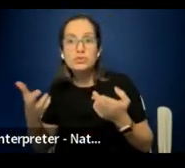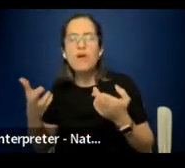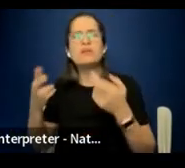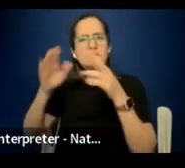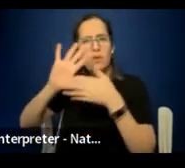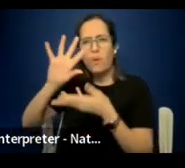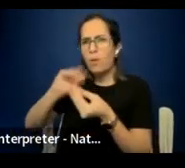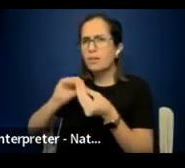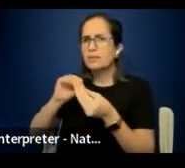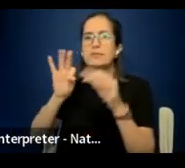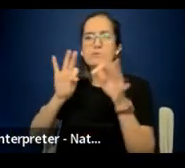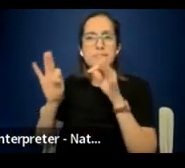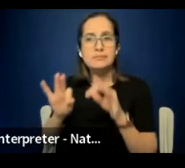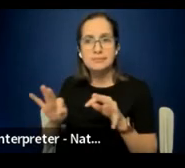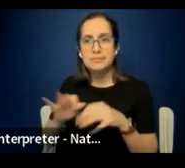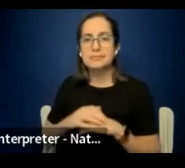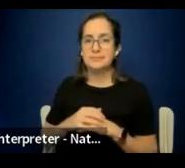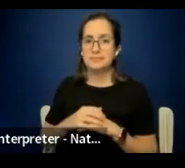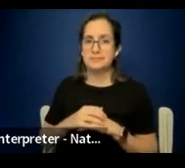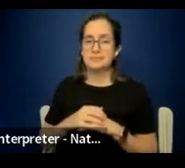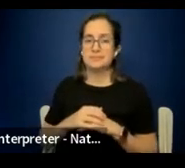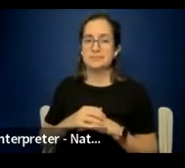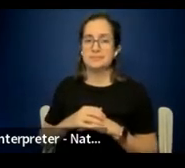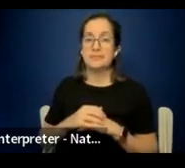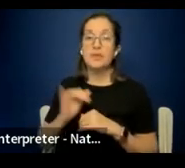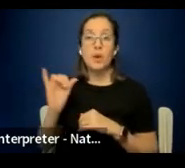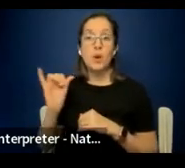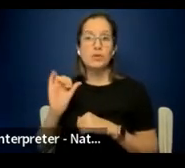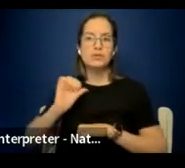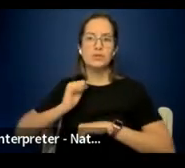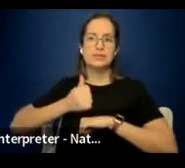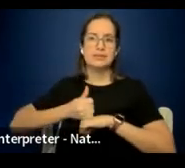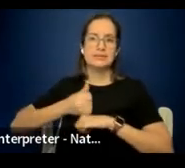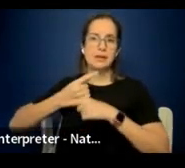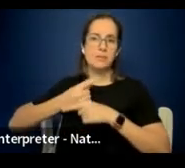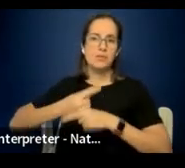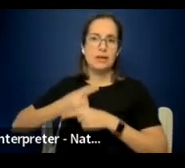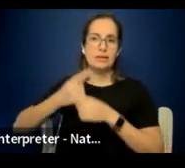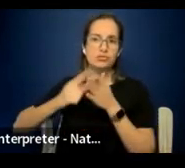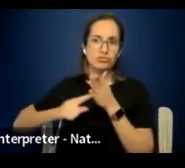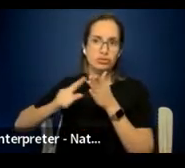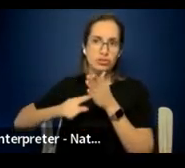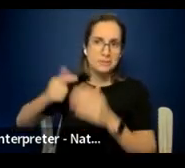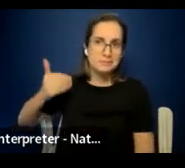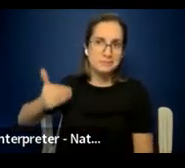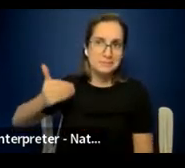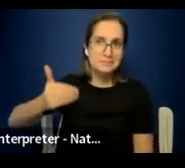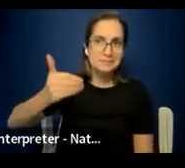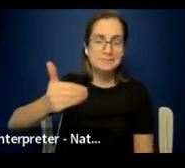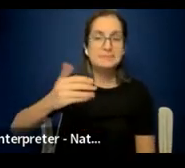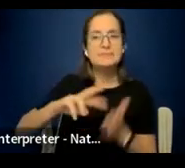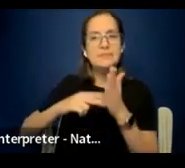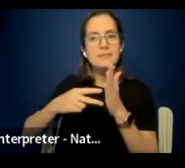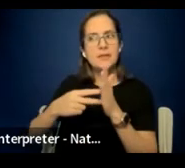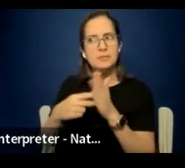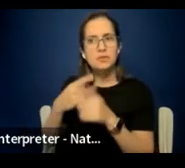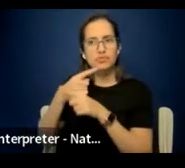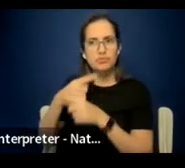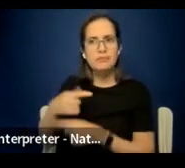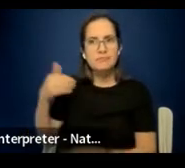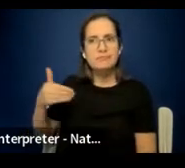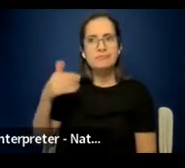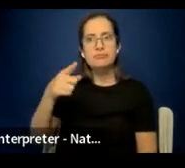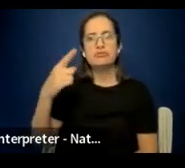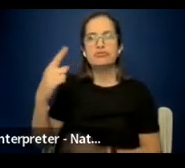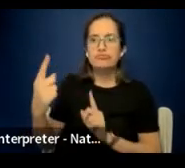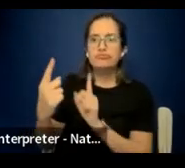success. And setting up regular check-ins, making sure that you have an opportunity to kind of check in with them on a regular basis. For